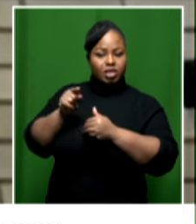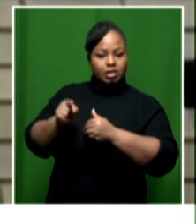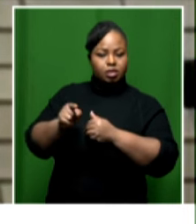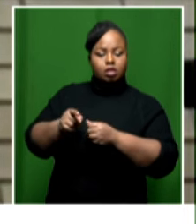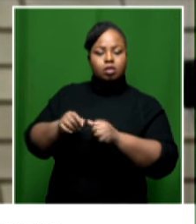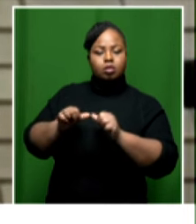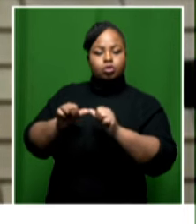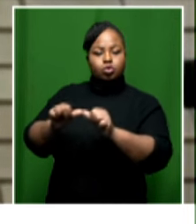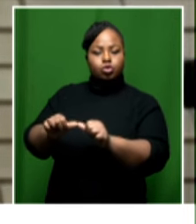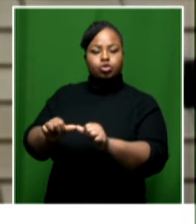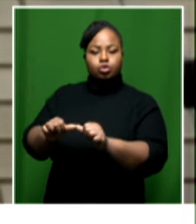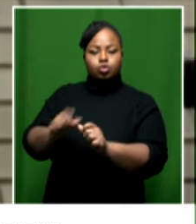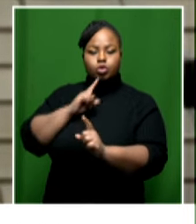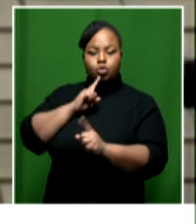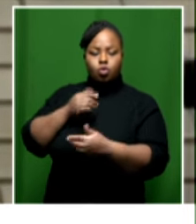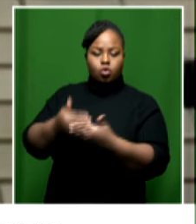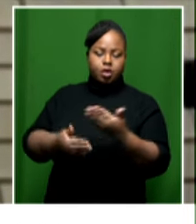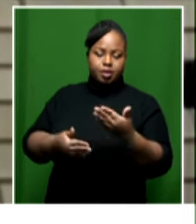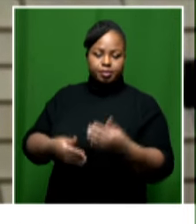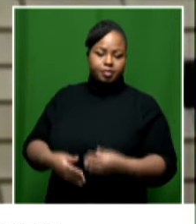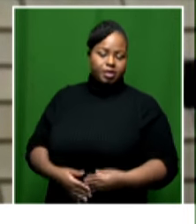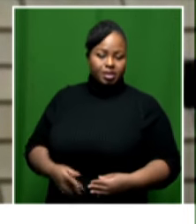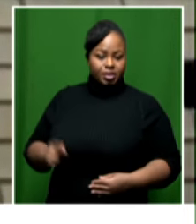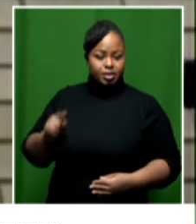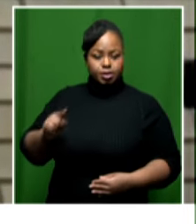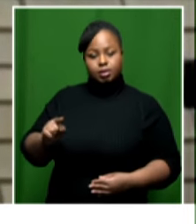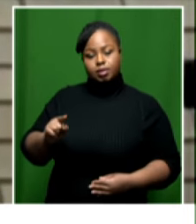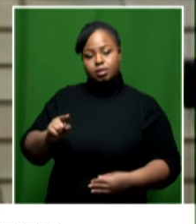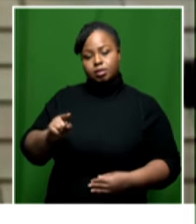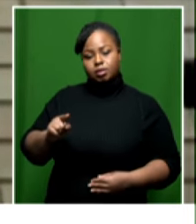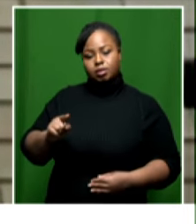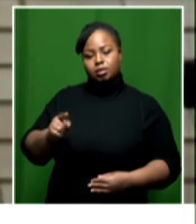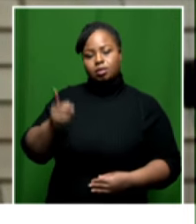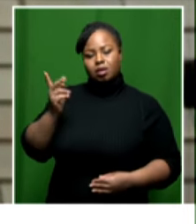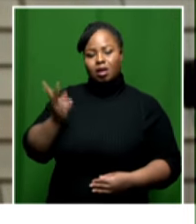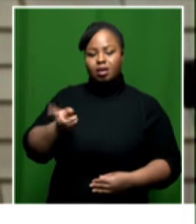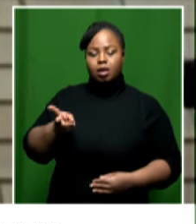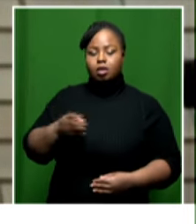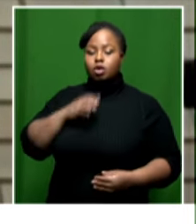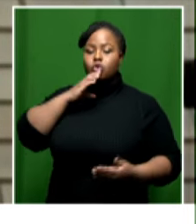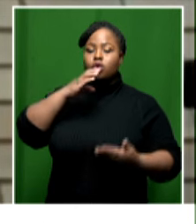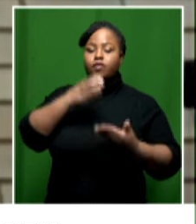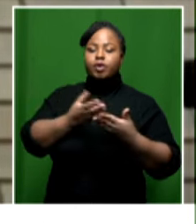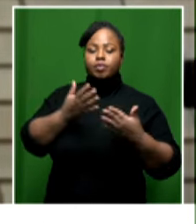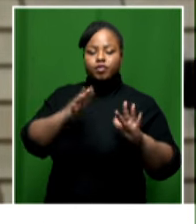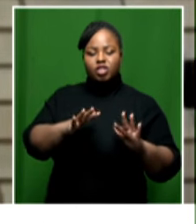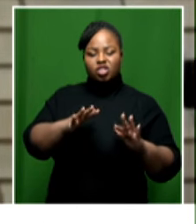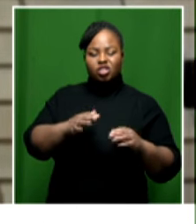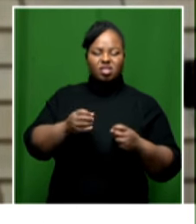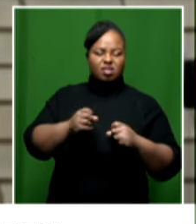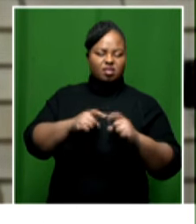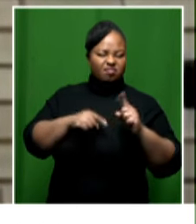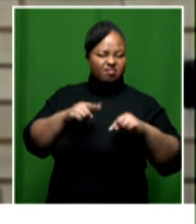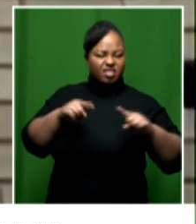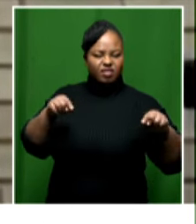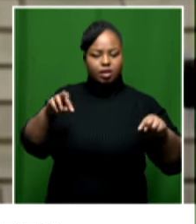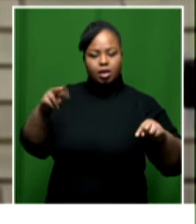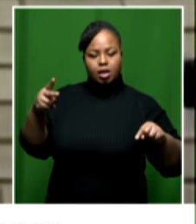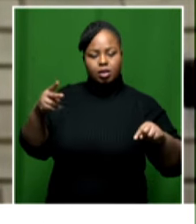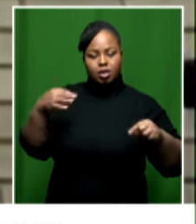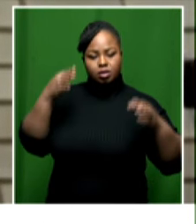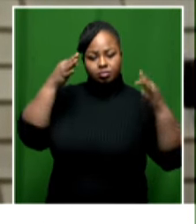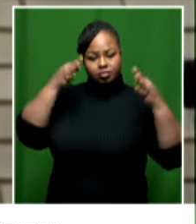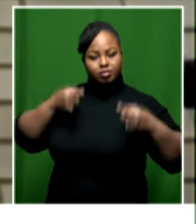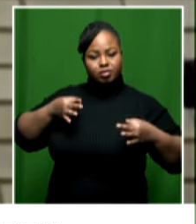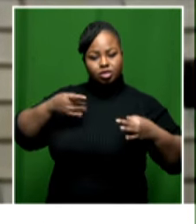order. This position in law has since been confirmed in numerous judgments.